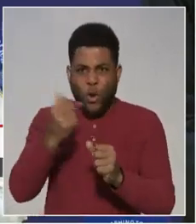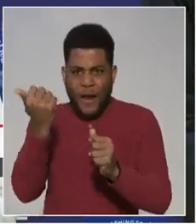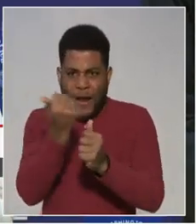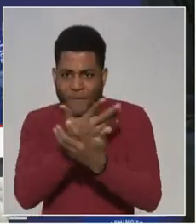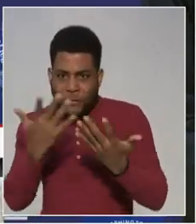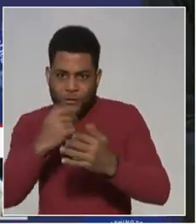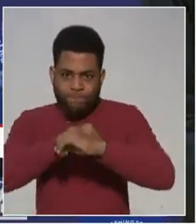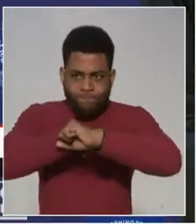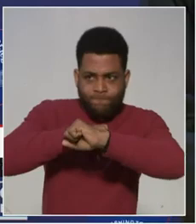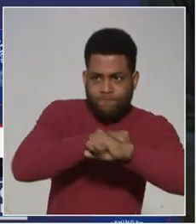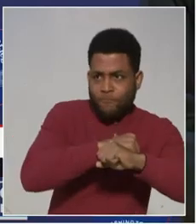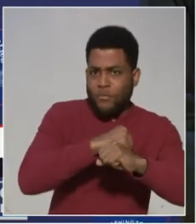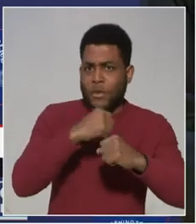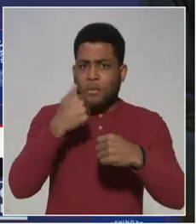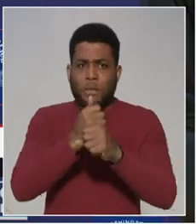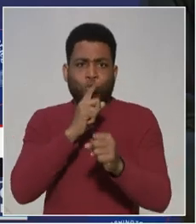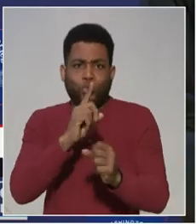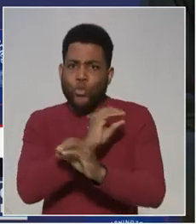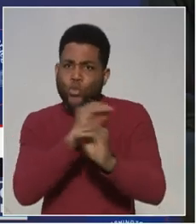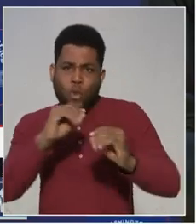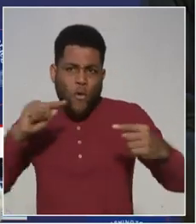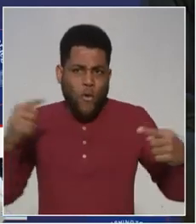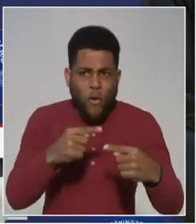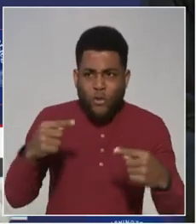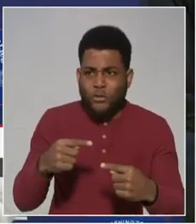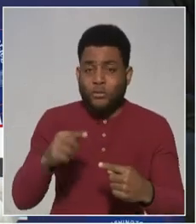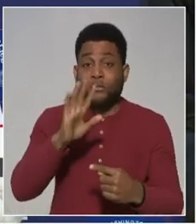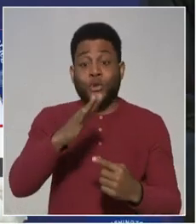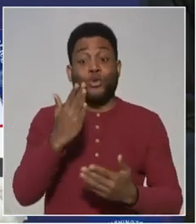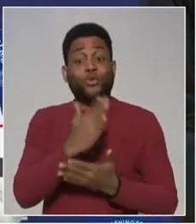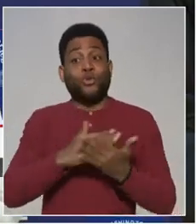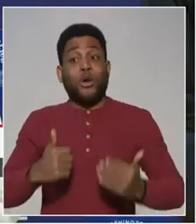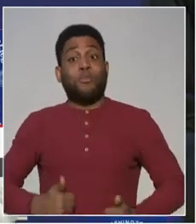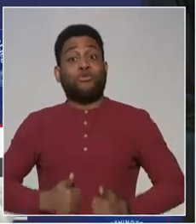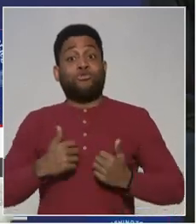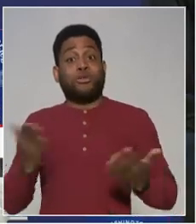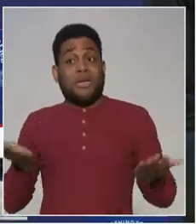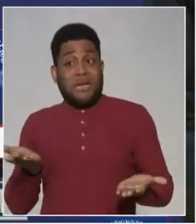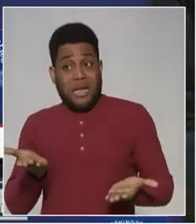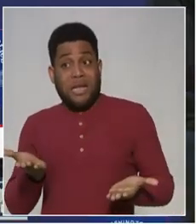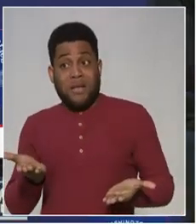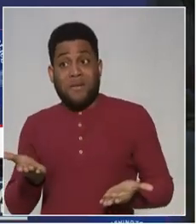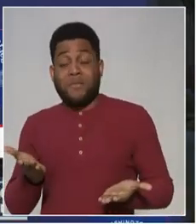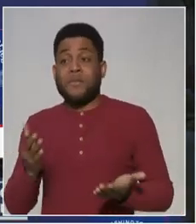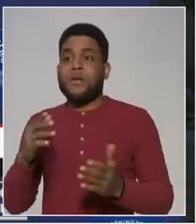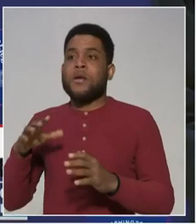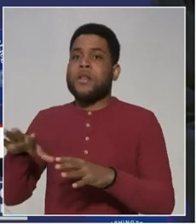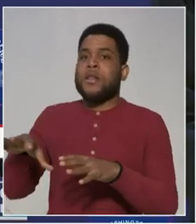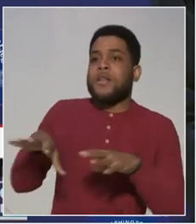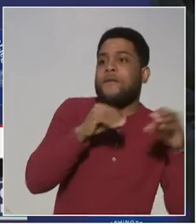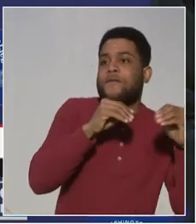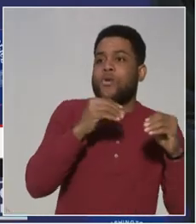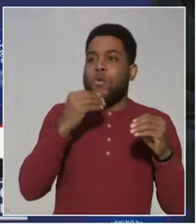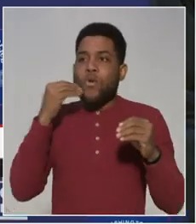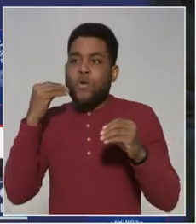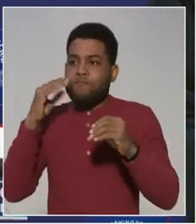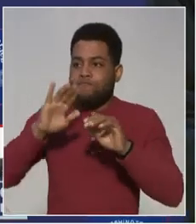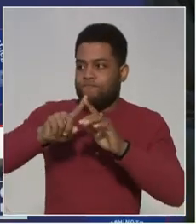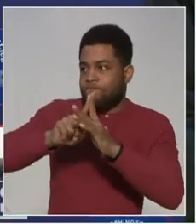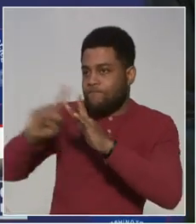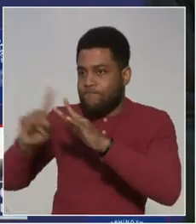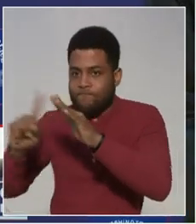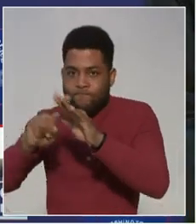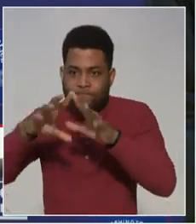way. Some residents in this immediate area have been relocated from their homes. I would like to thank